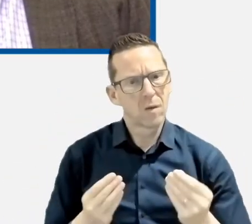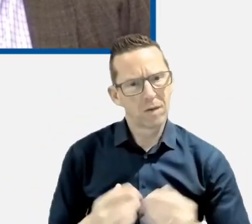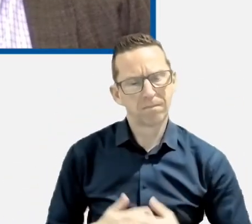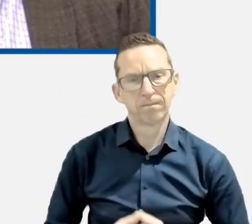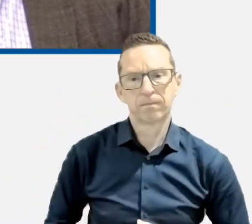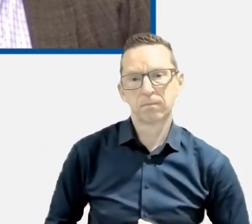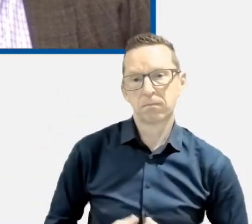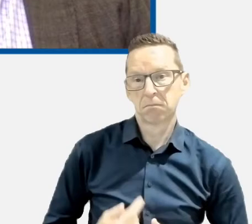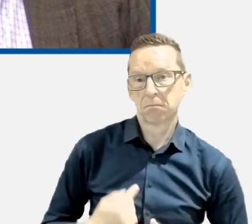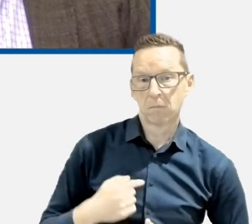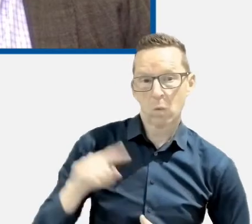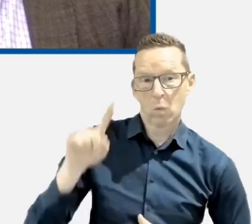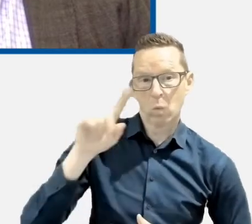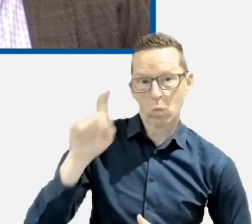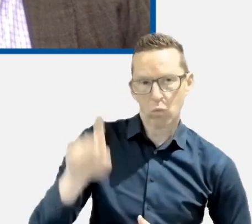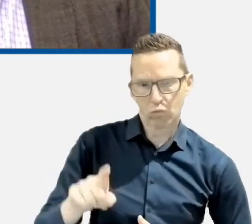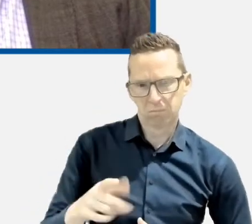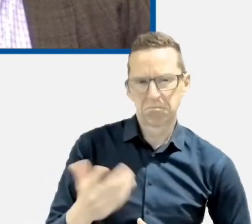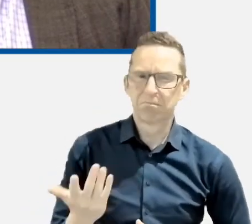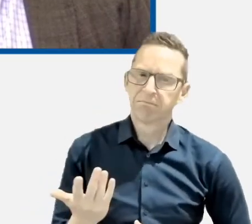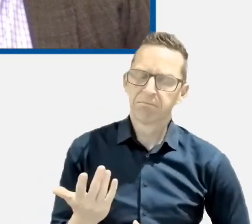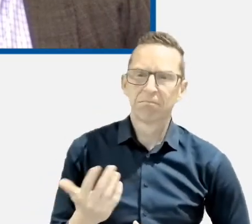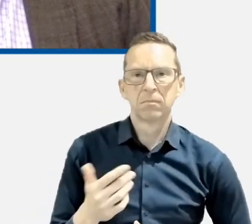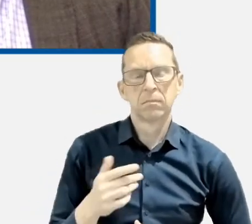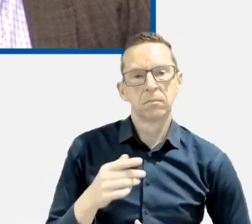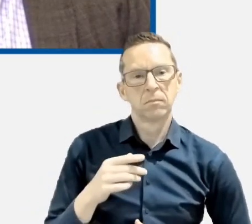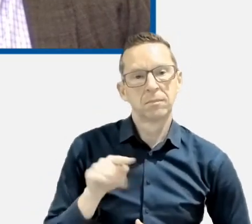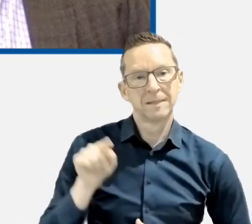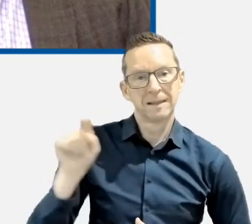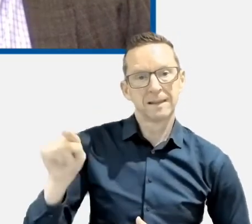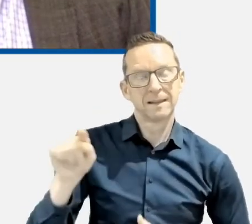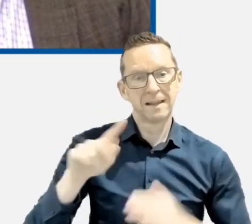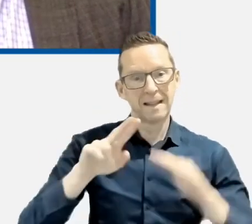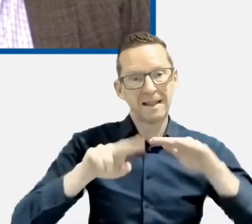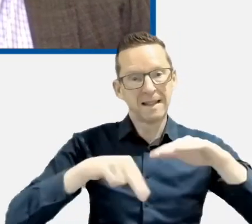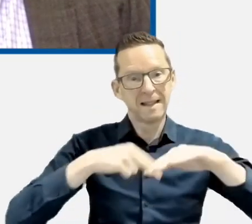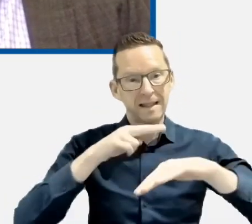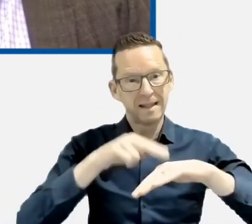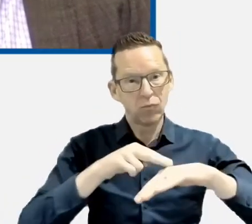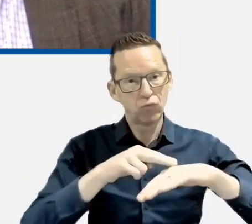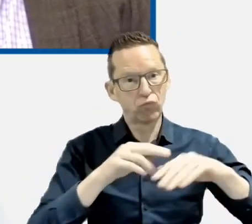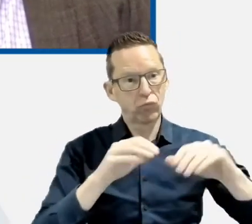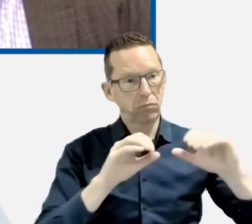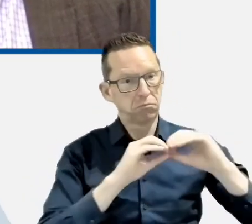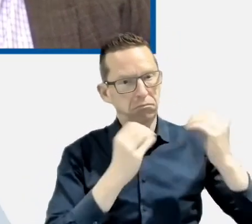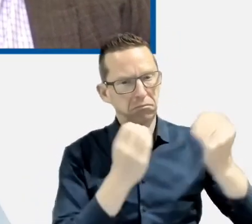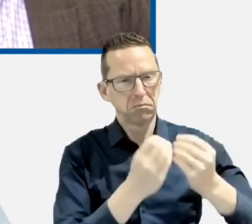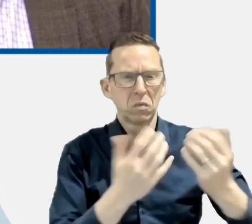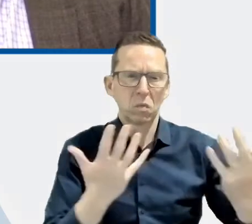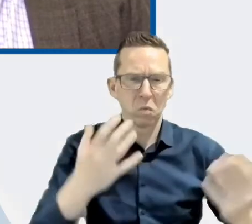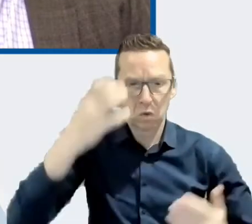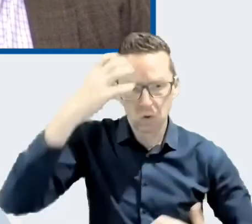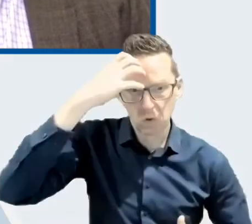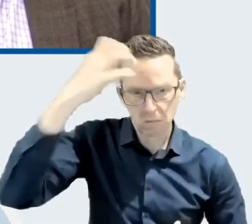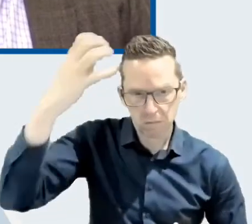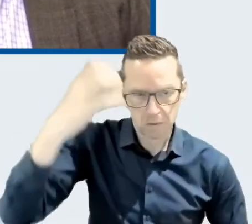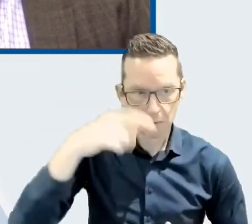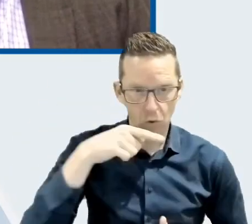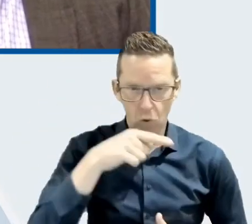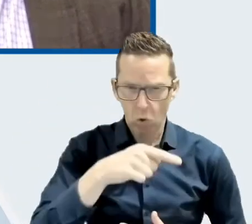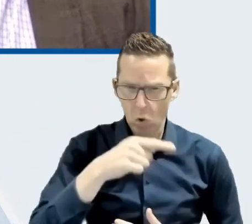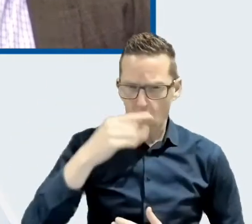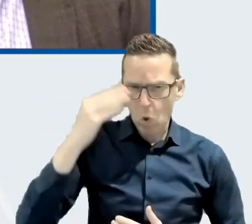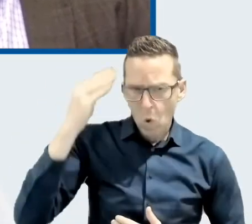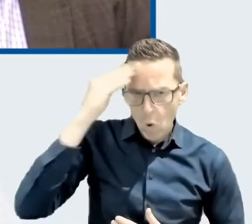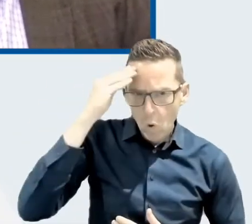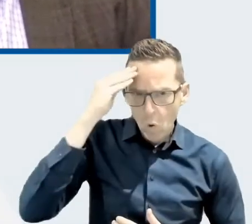authority understand systematic risk, and how can it work with stakeholders in the country to manage risk